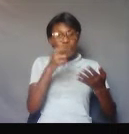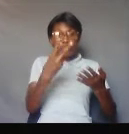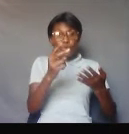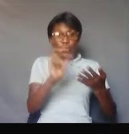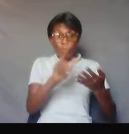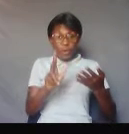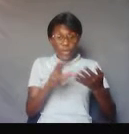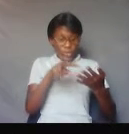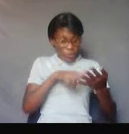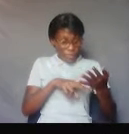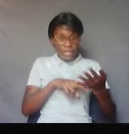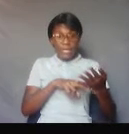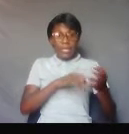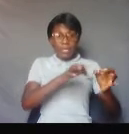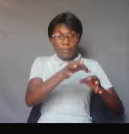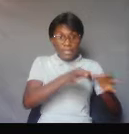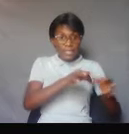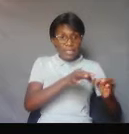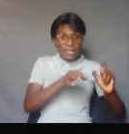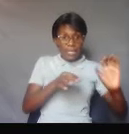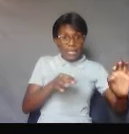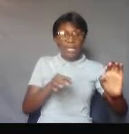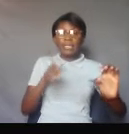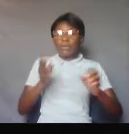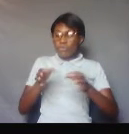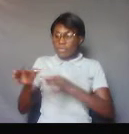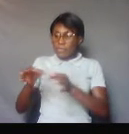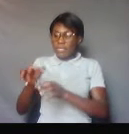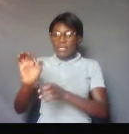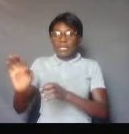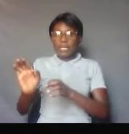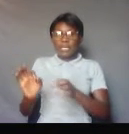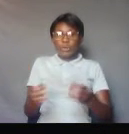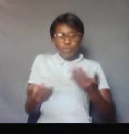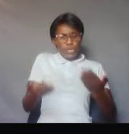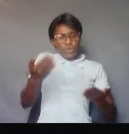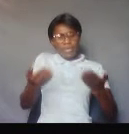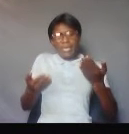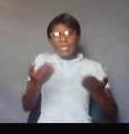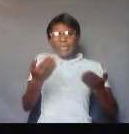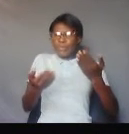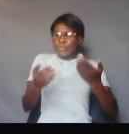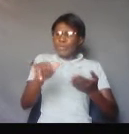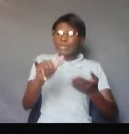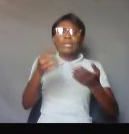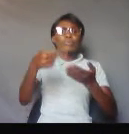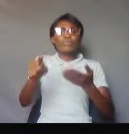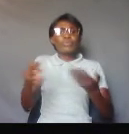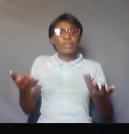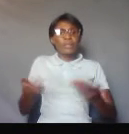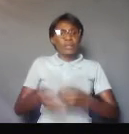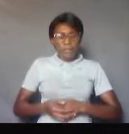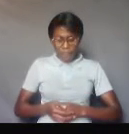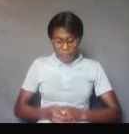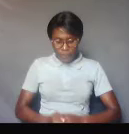Louise already led us into this, to say the context of the reader, the one interpreting the